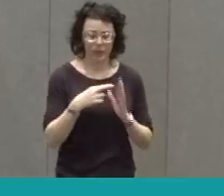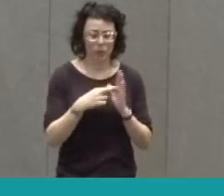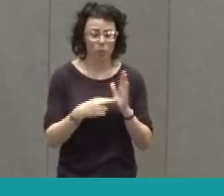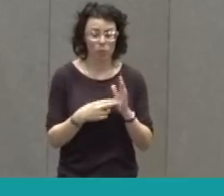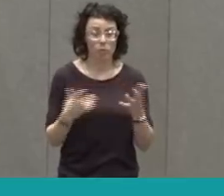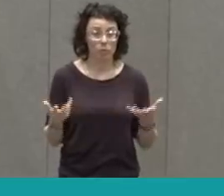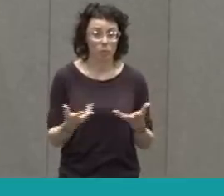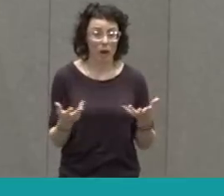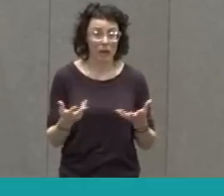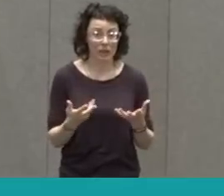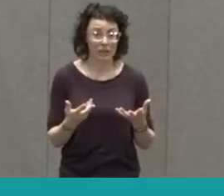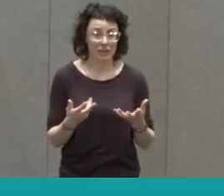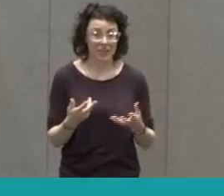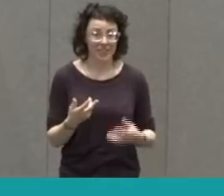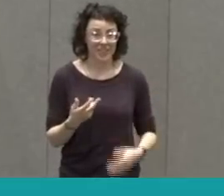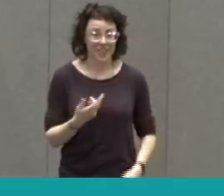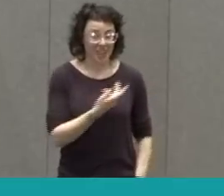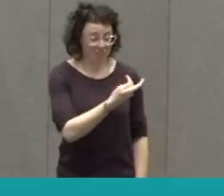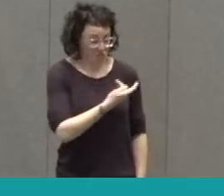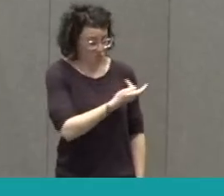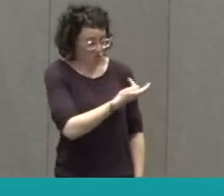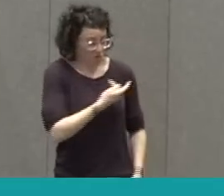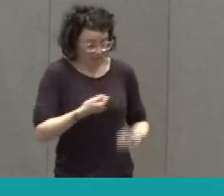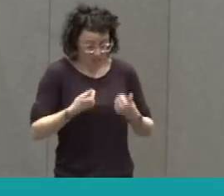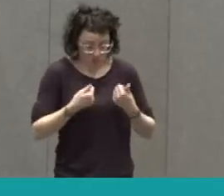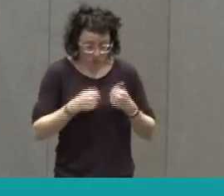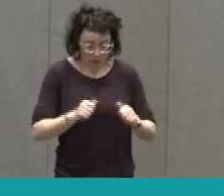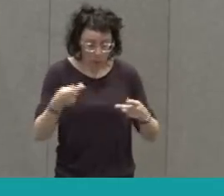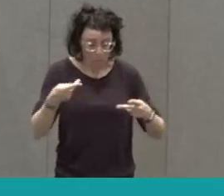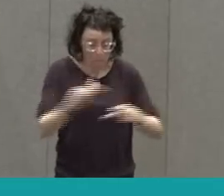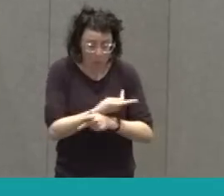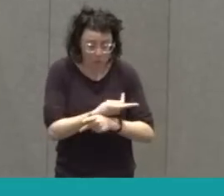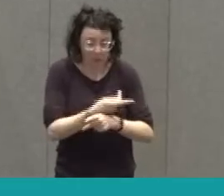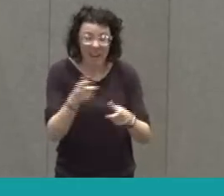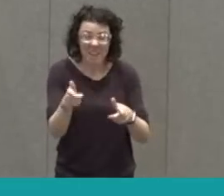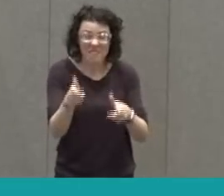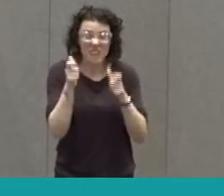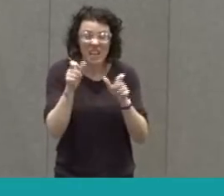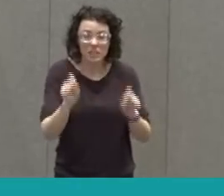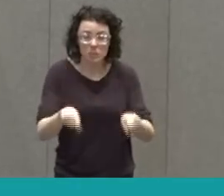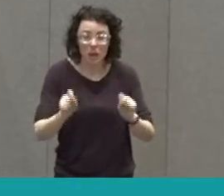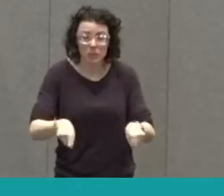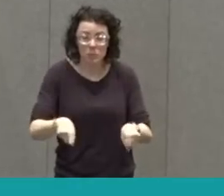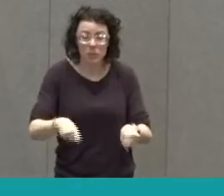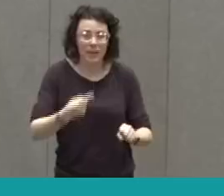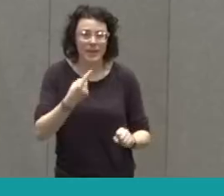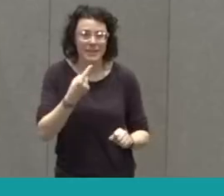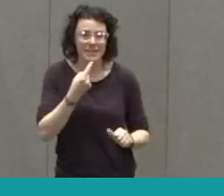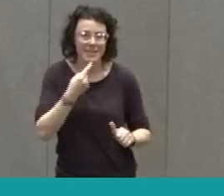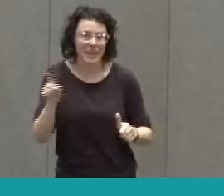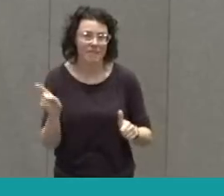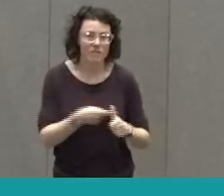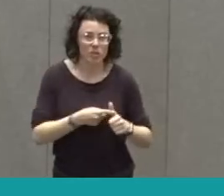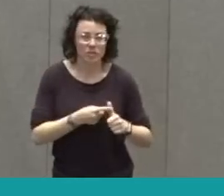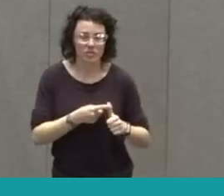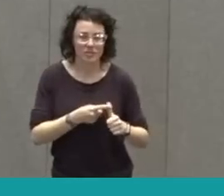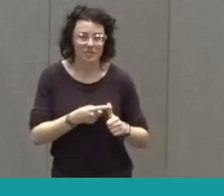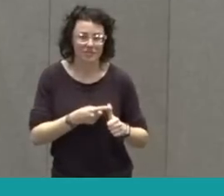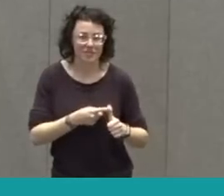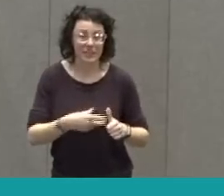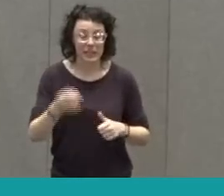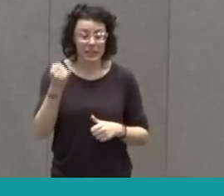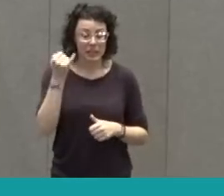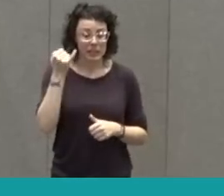us are going to try to multiply those 2 cards together as fast as we can and say it first. If we say the